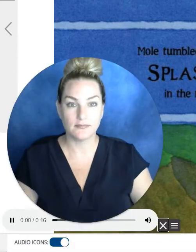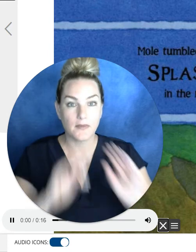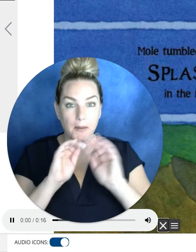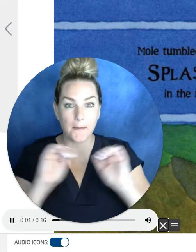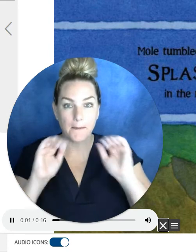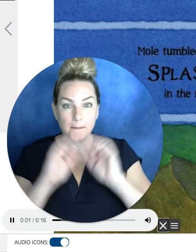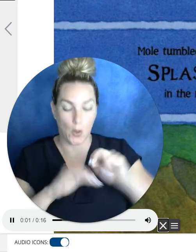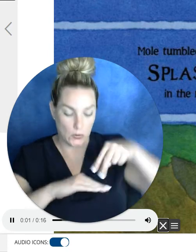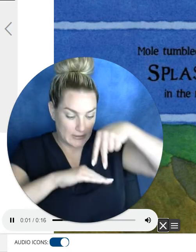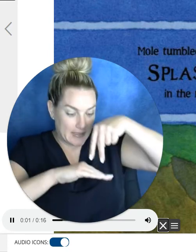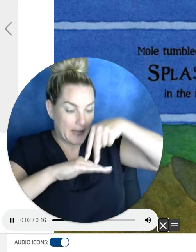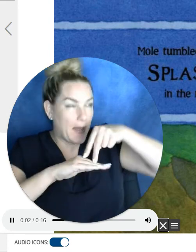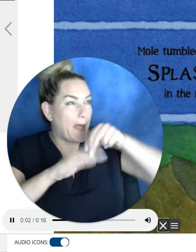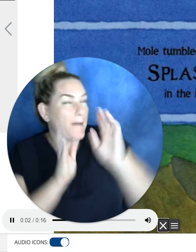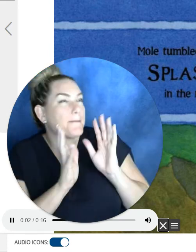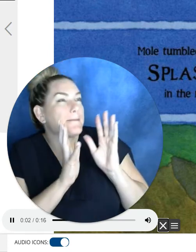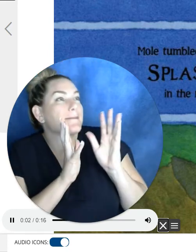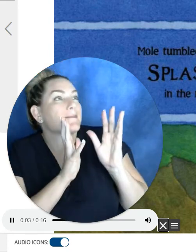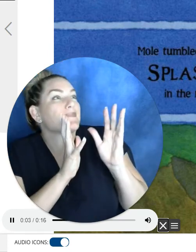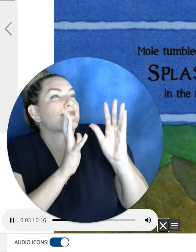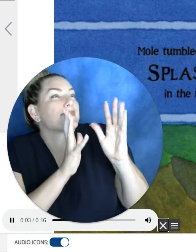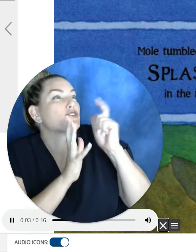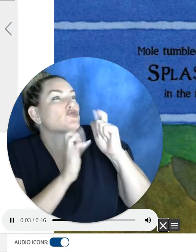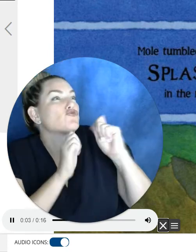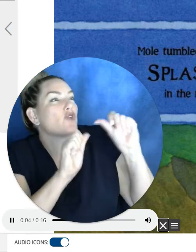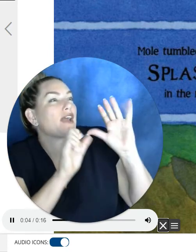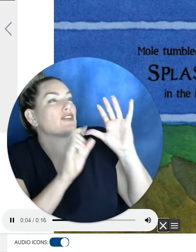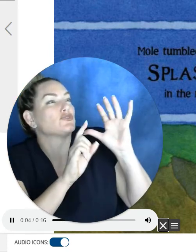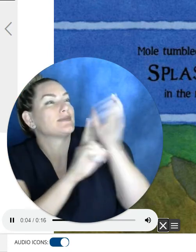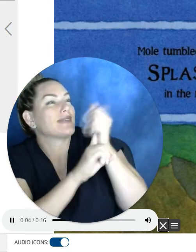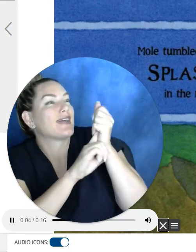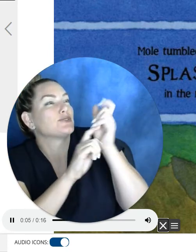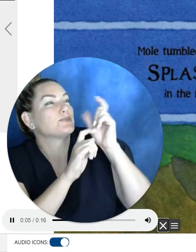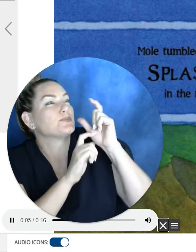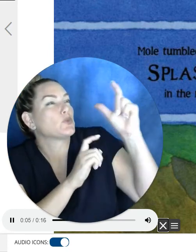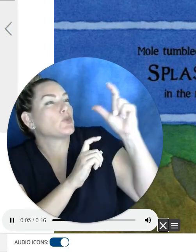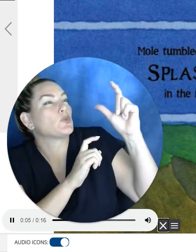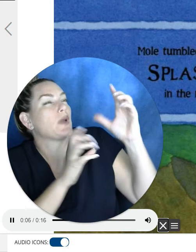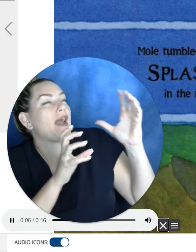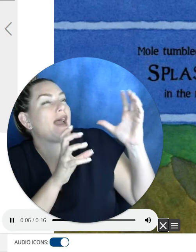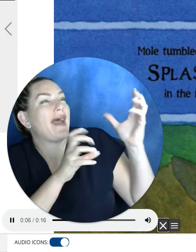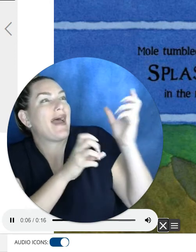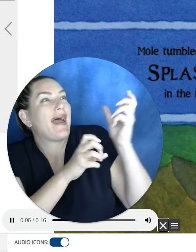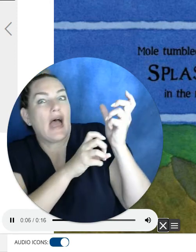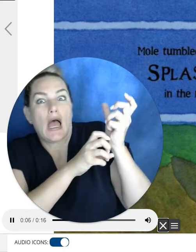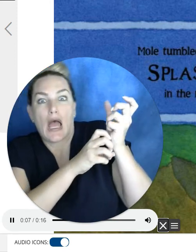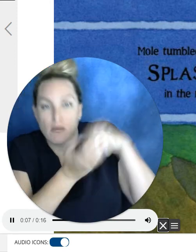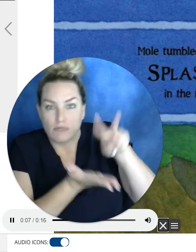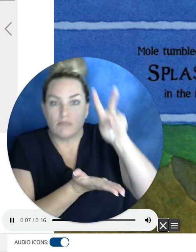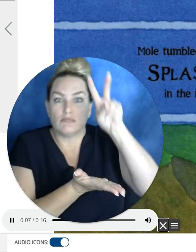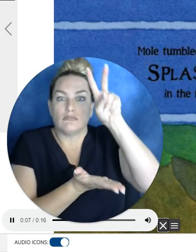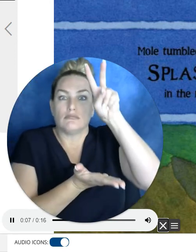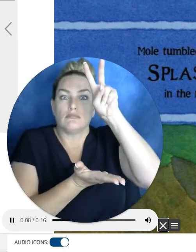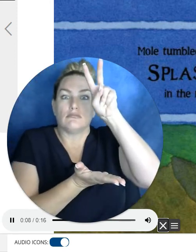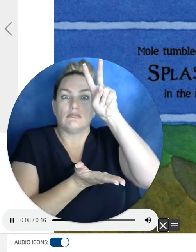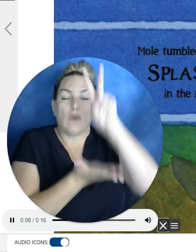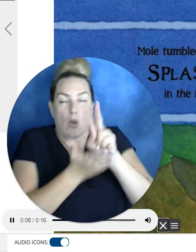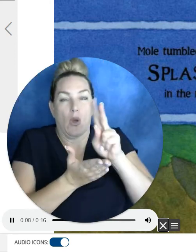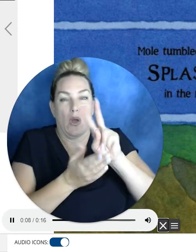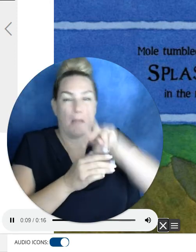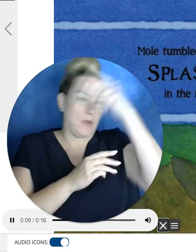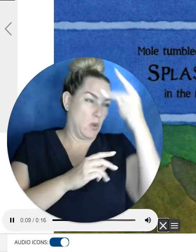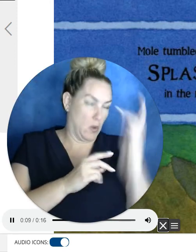Mole stretched out his paws, but just when he thought he had the moon, He slipped.